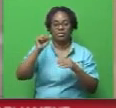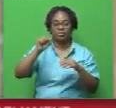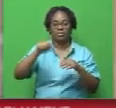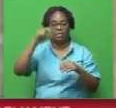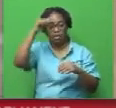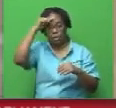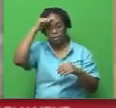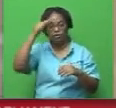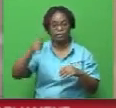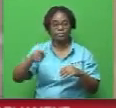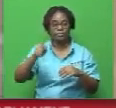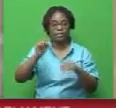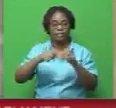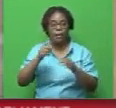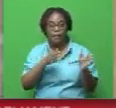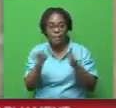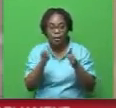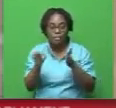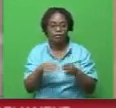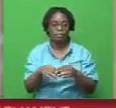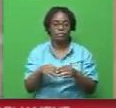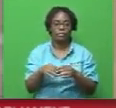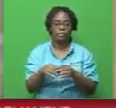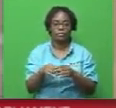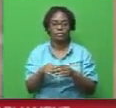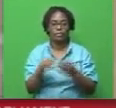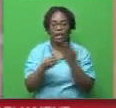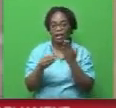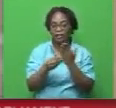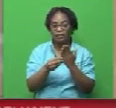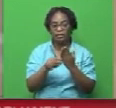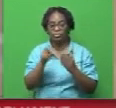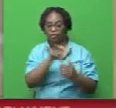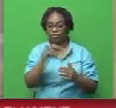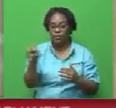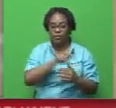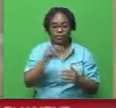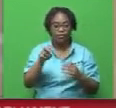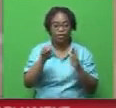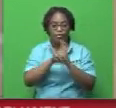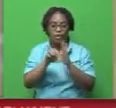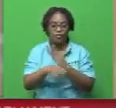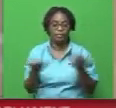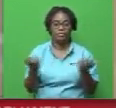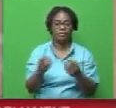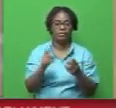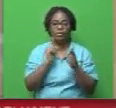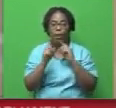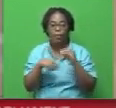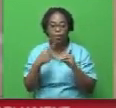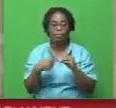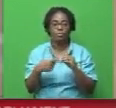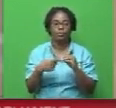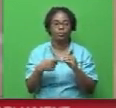of $0.5 million to supplement their fleet, and the completion of the installation of CCTV systems at the maximum security prison at a cost